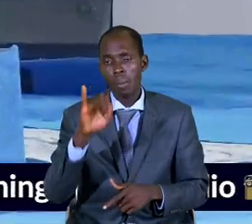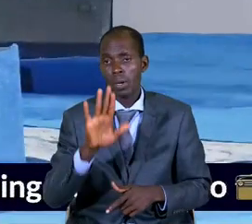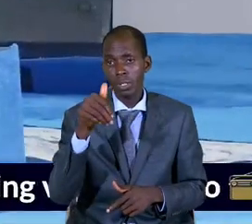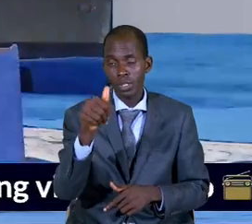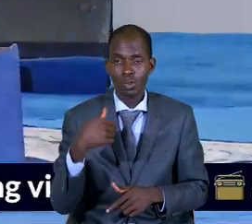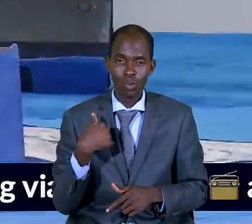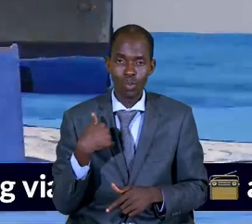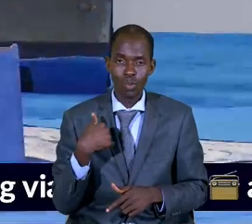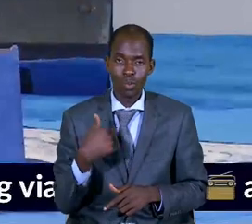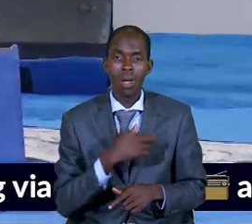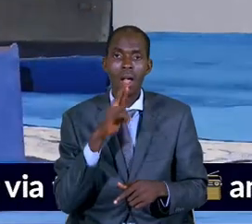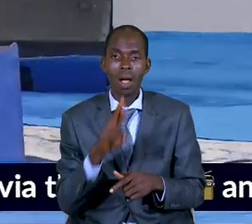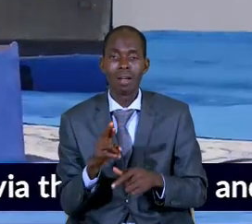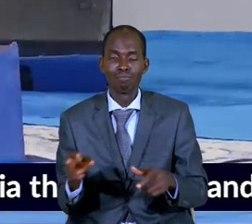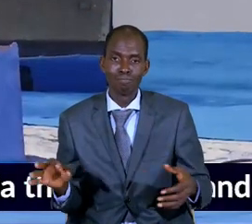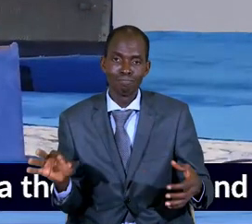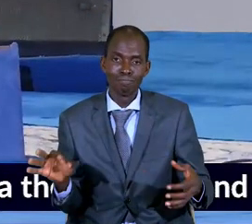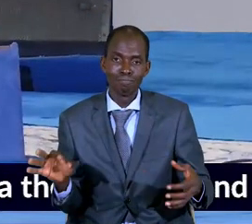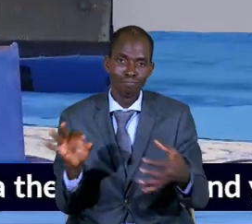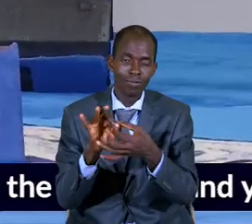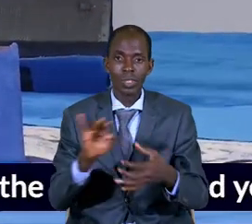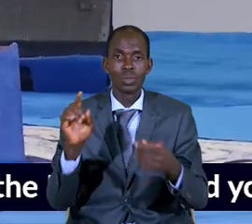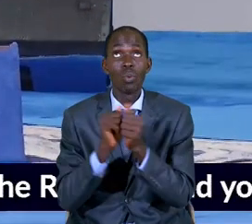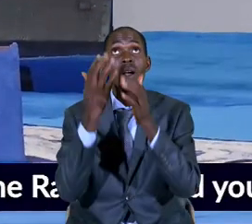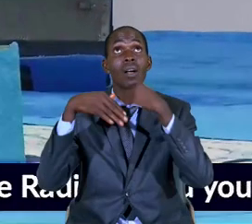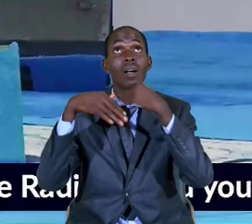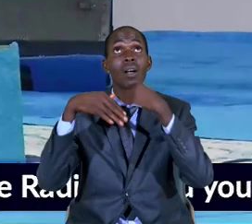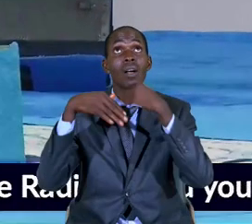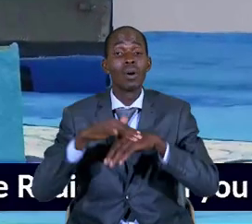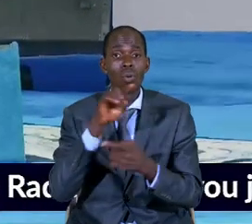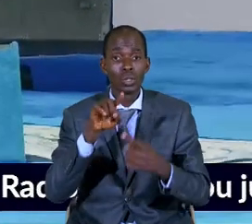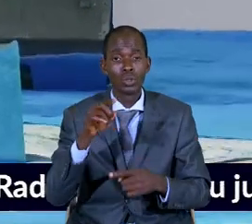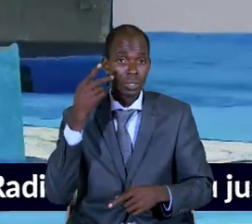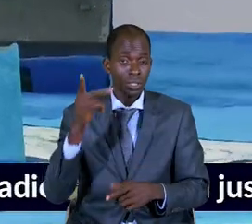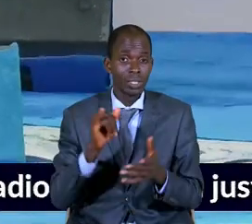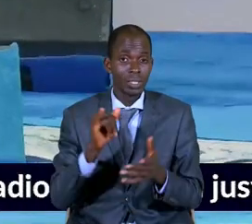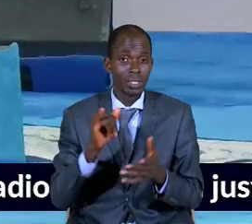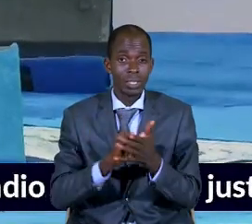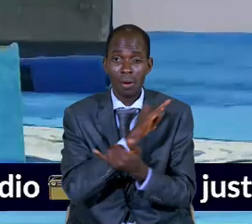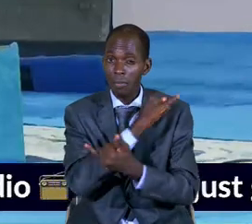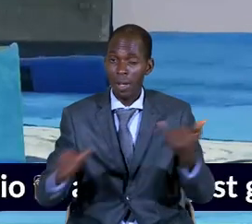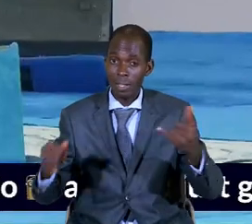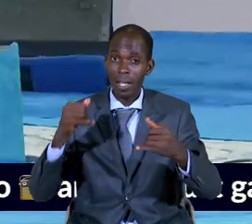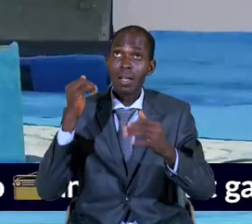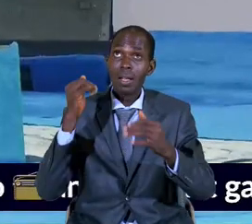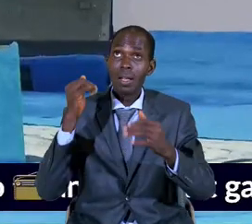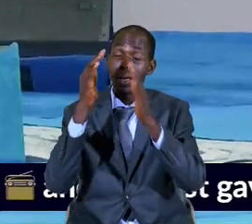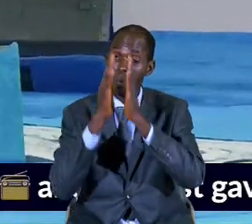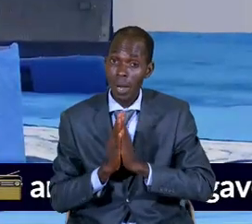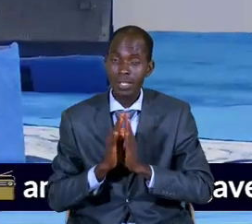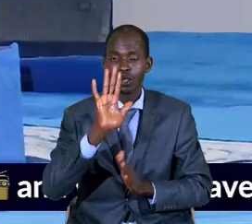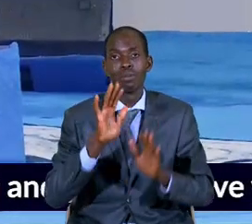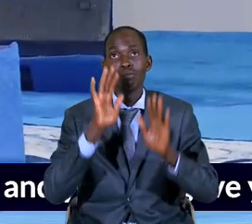heaven now. And when you hear the final amen, that miracle would have been there.